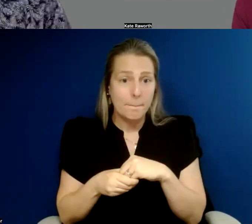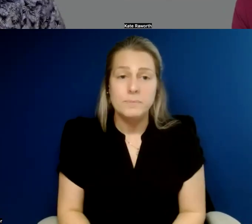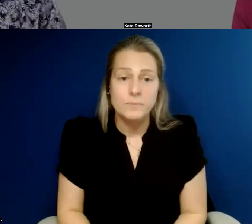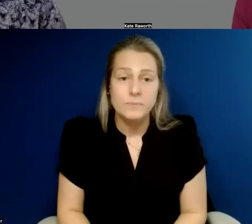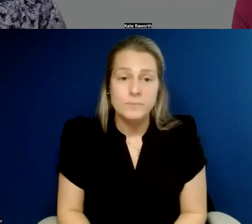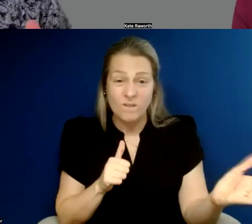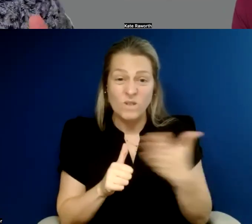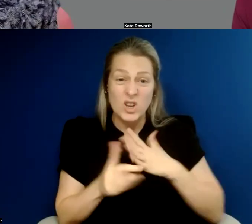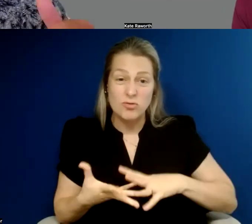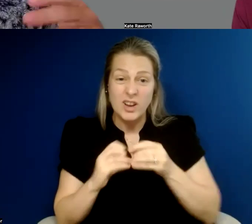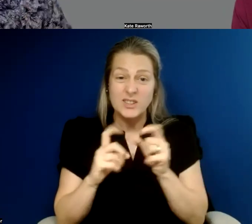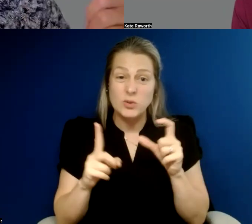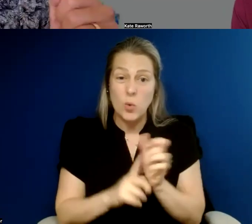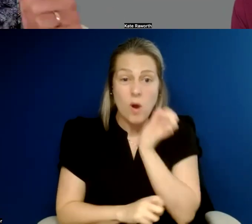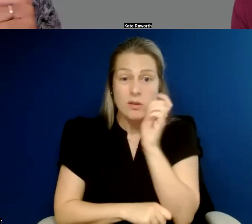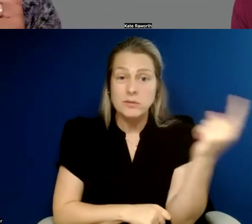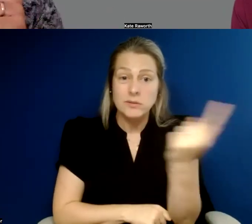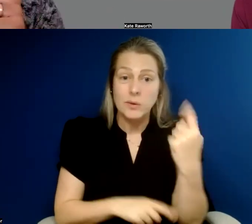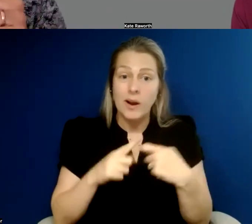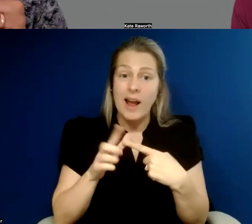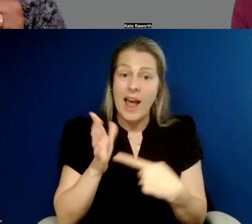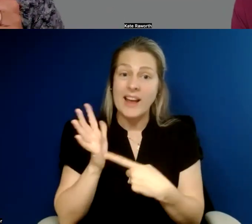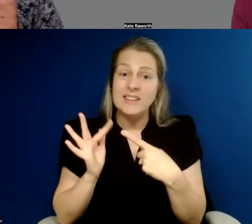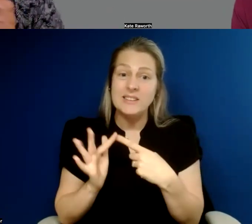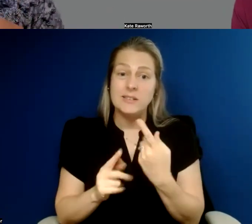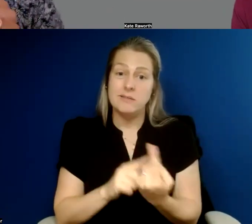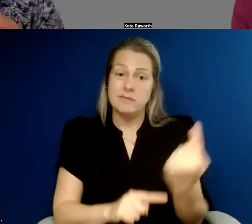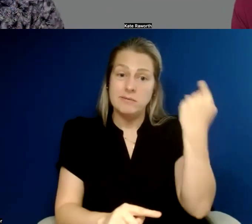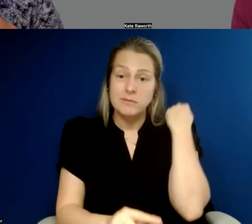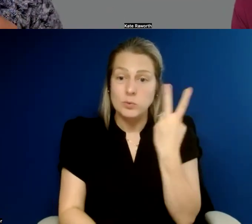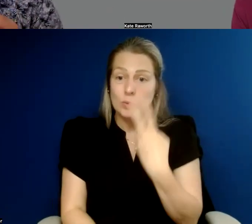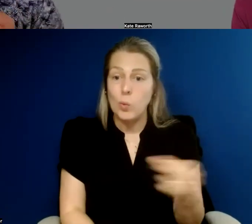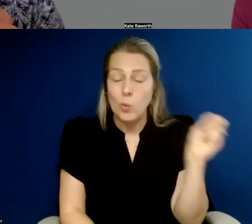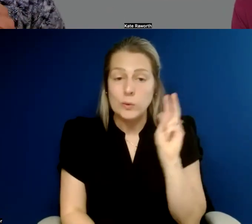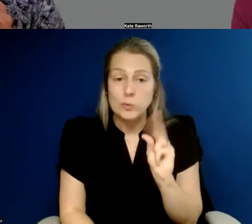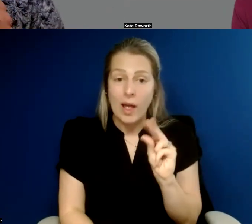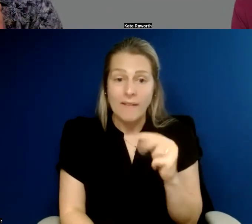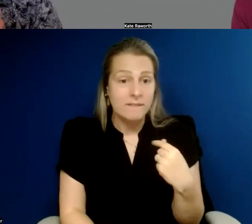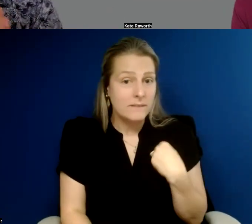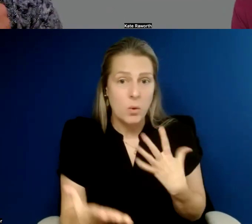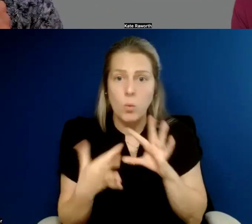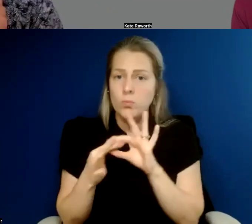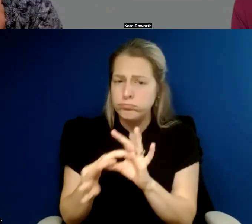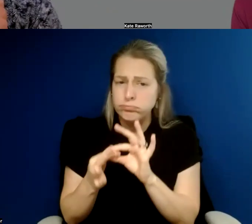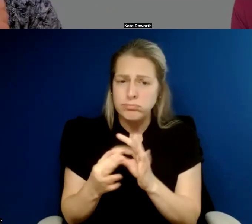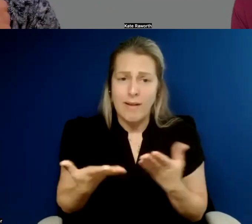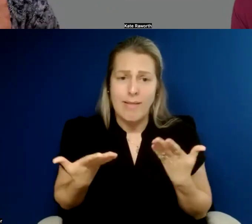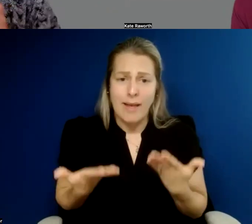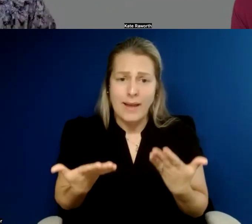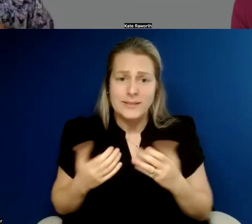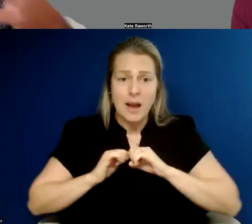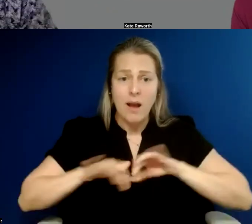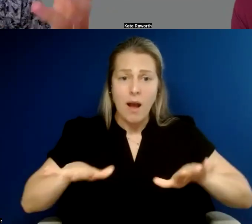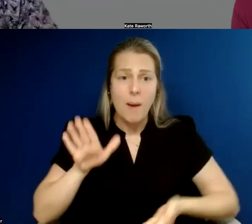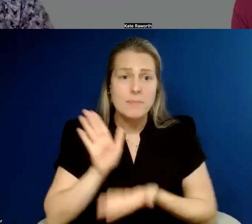in 2012, and I have had the privilege to work closely with her on this latest update, which we are so glad to have out in the world and to